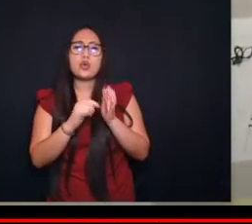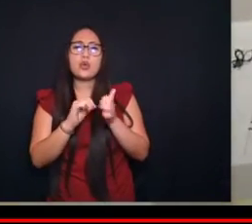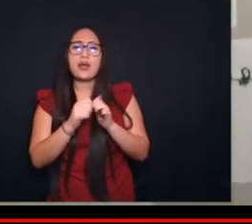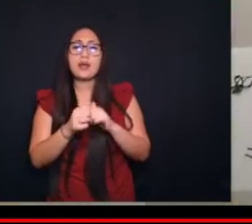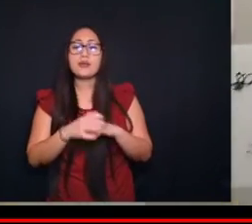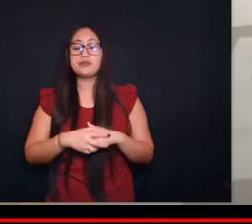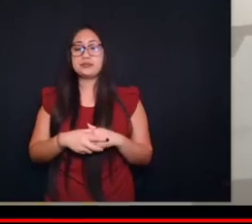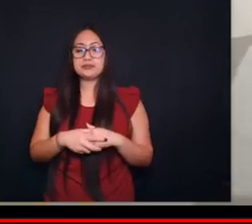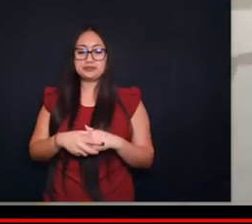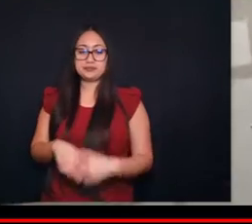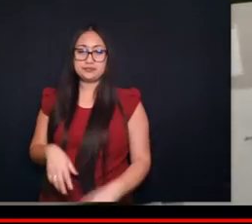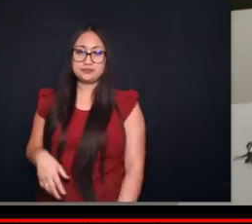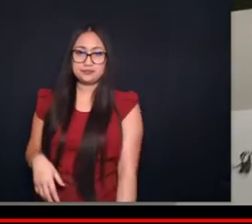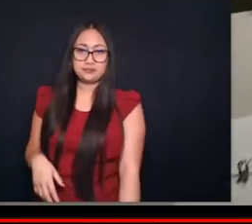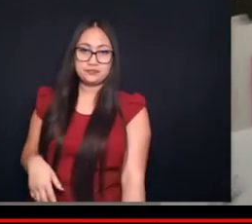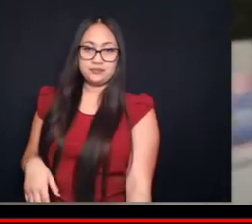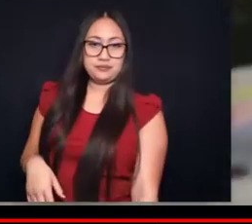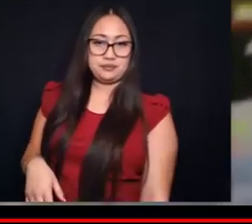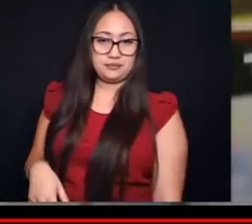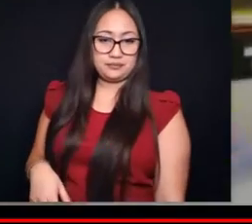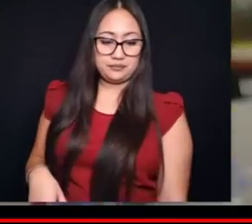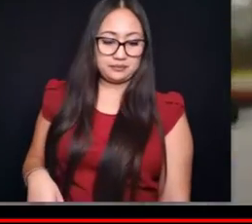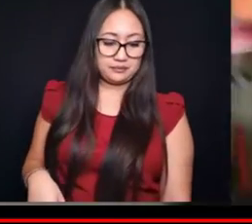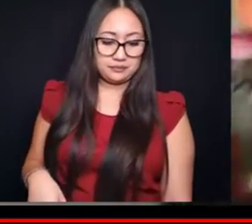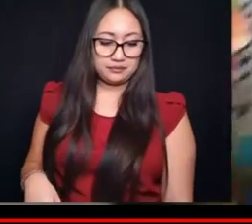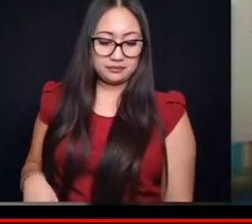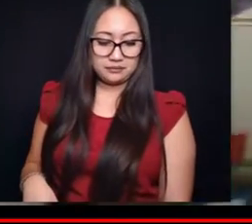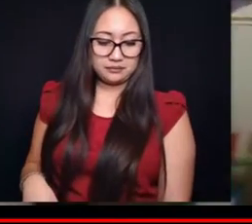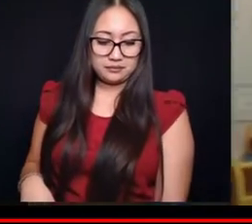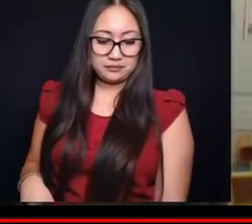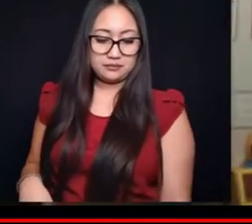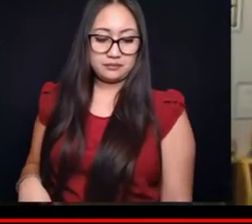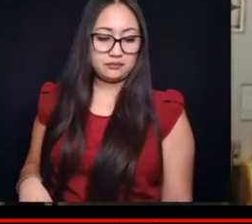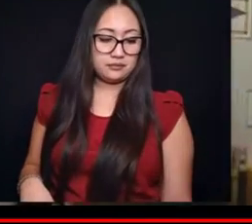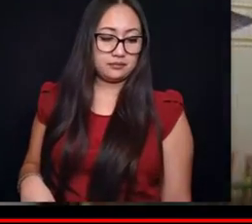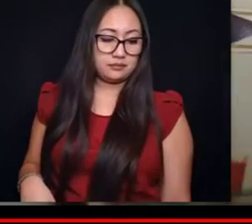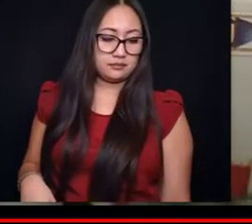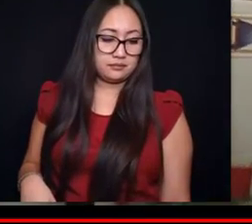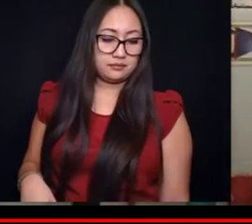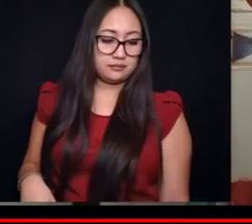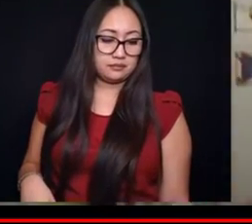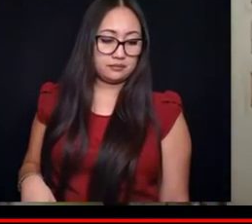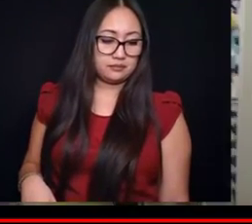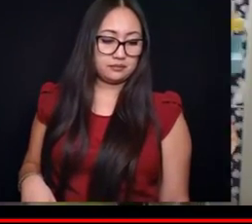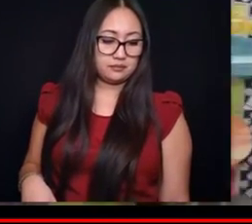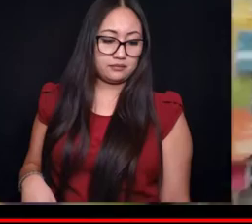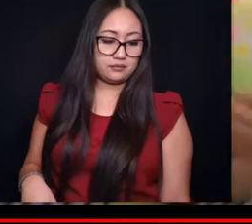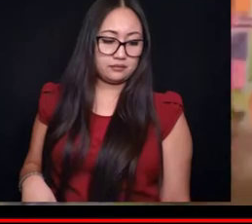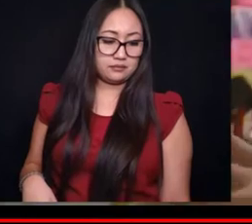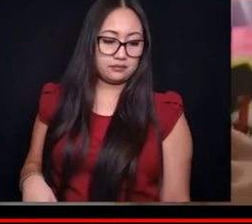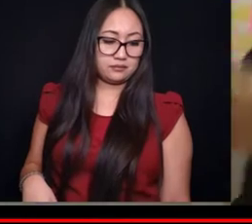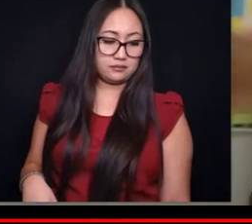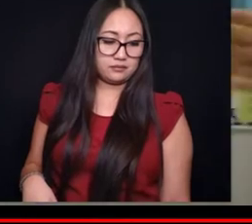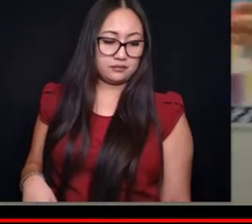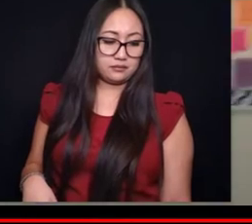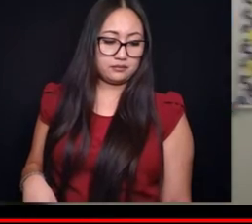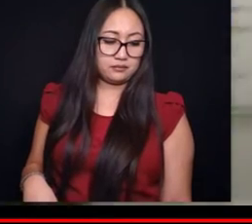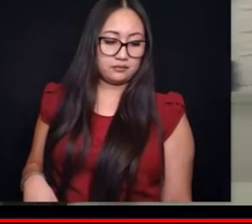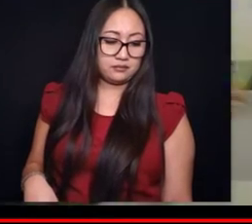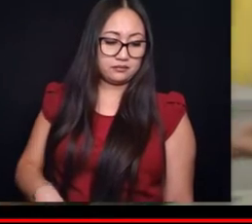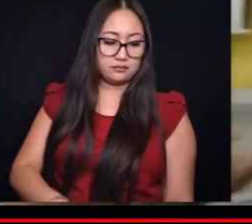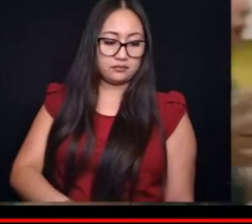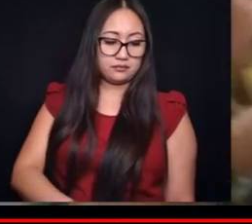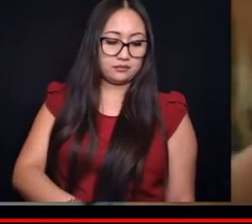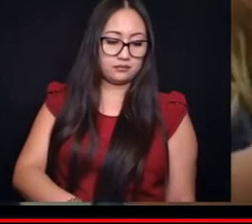on paragraph 5, water striders also have very good vision and can move. Yeah, but that doesn't say what would happen. On paragraph If water